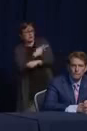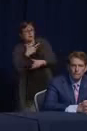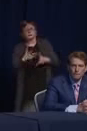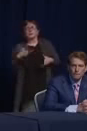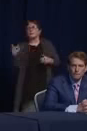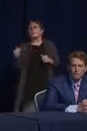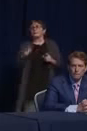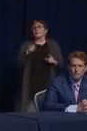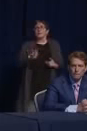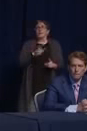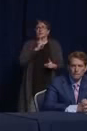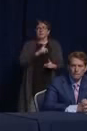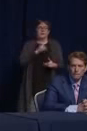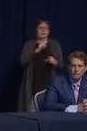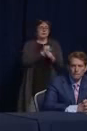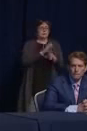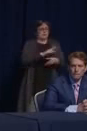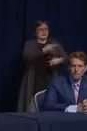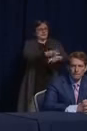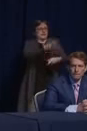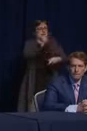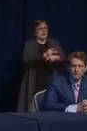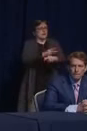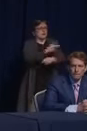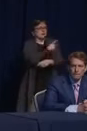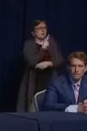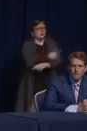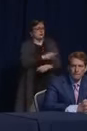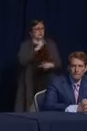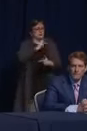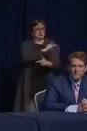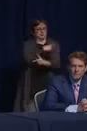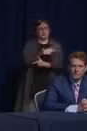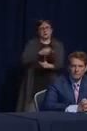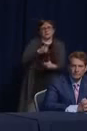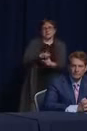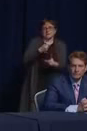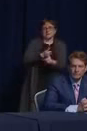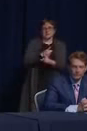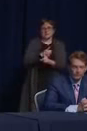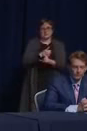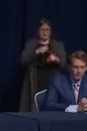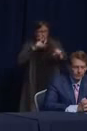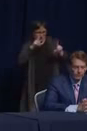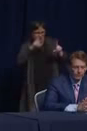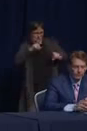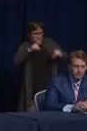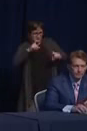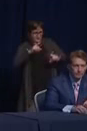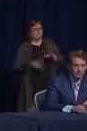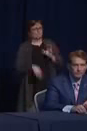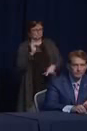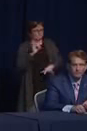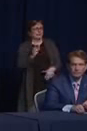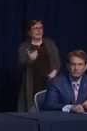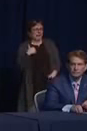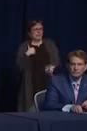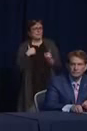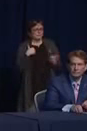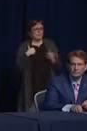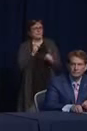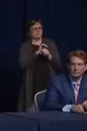the patients who have tested positive for COVID-19. Those patients are being